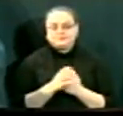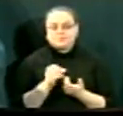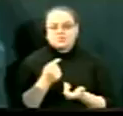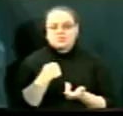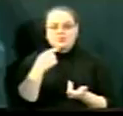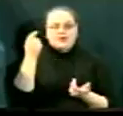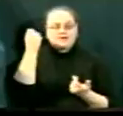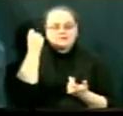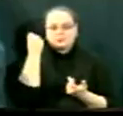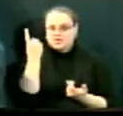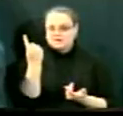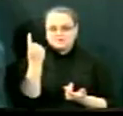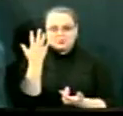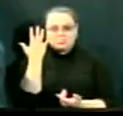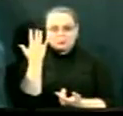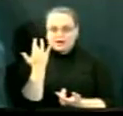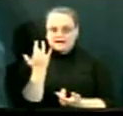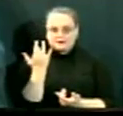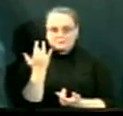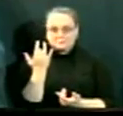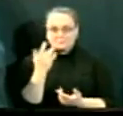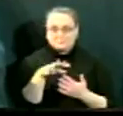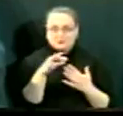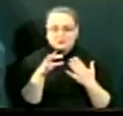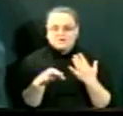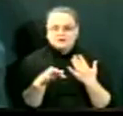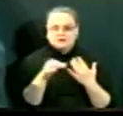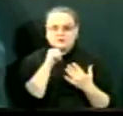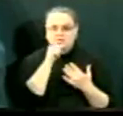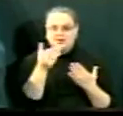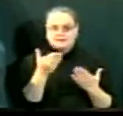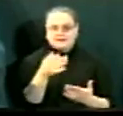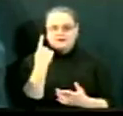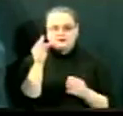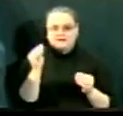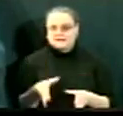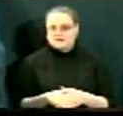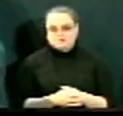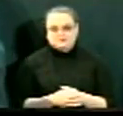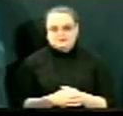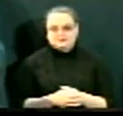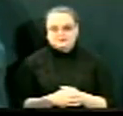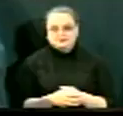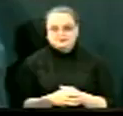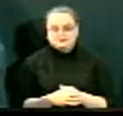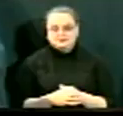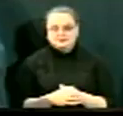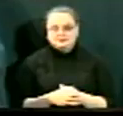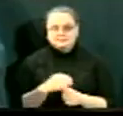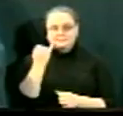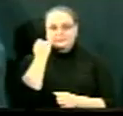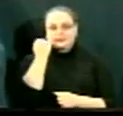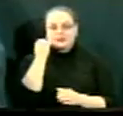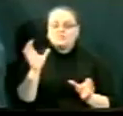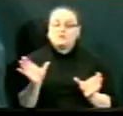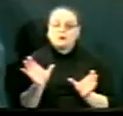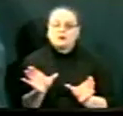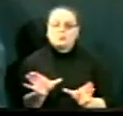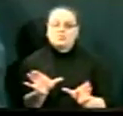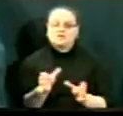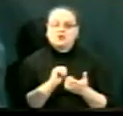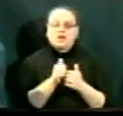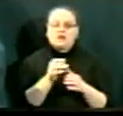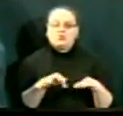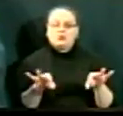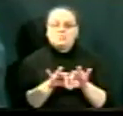don't understand why the choices will not be there for the teachers. If we push how